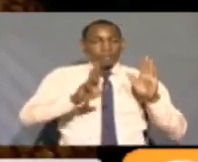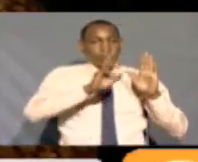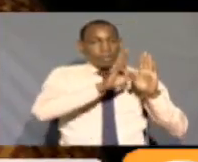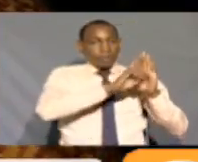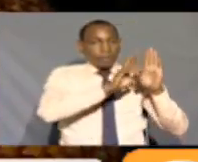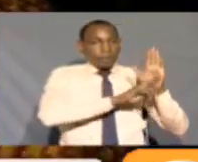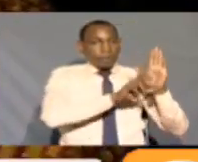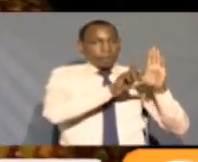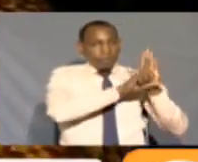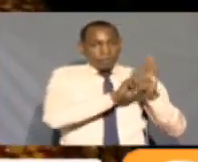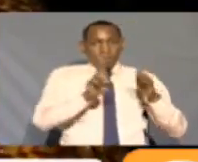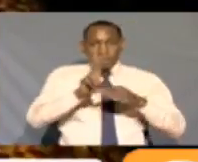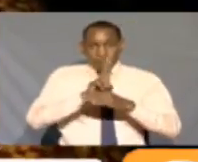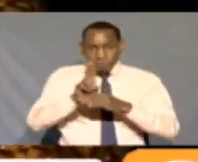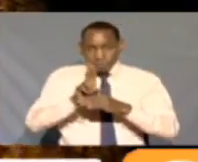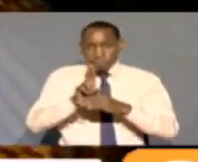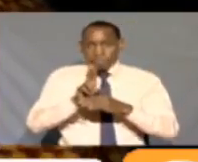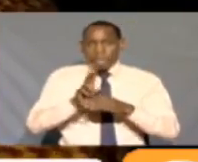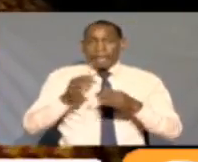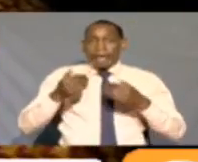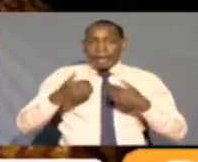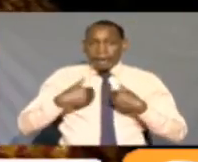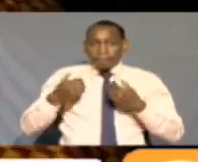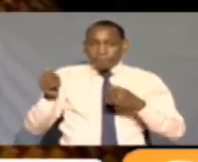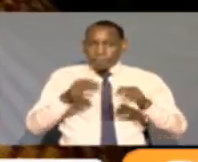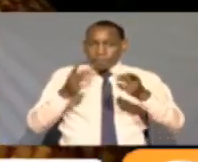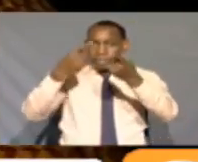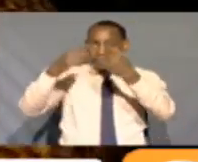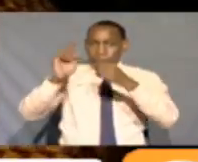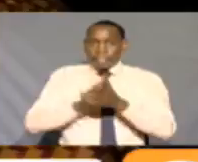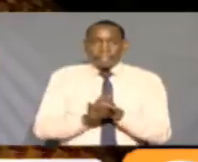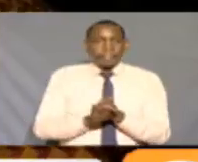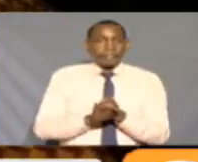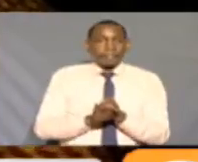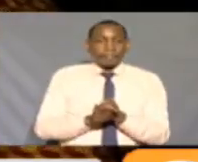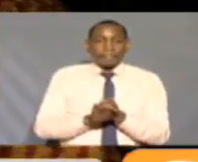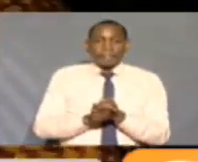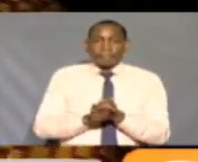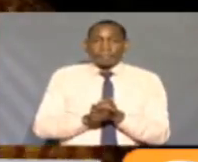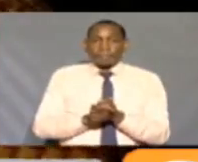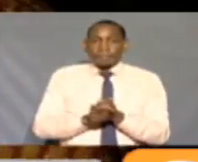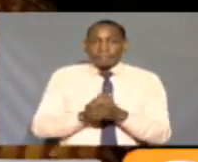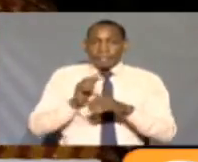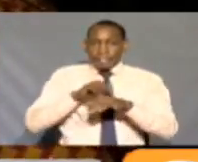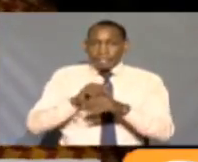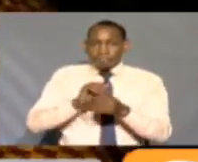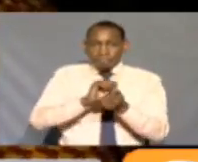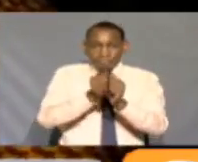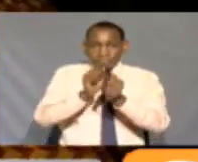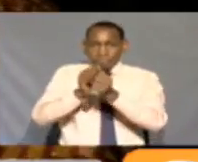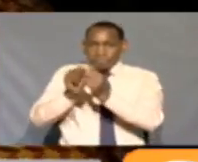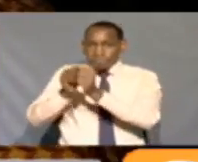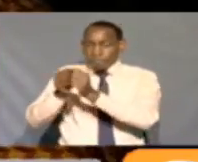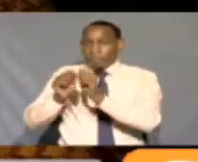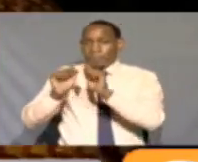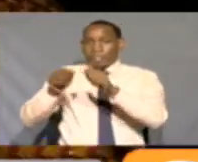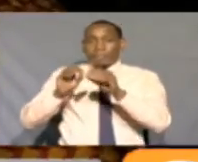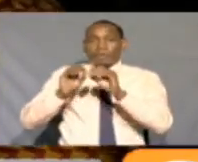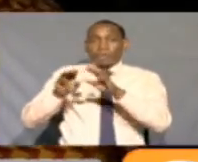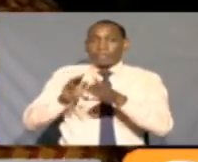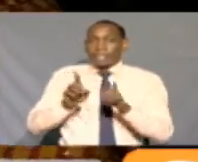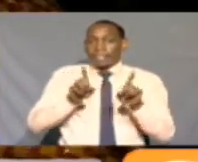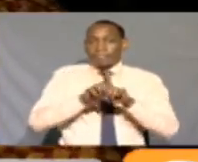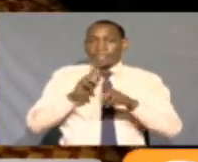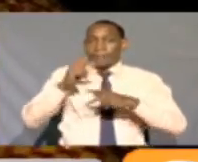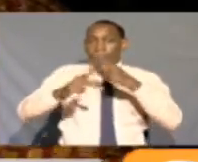that context, I think we have a chance of success. When it begins to be a chess game, I think that's when we'll begin to lose it. And that's why